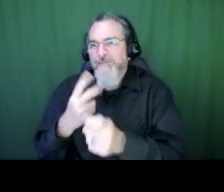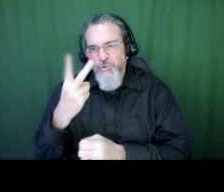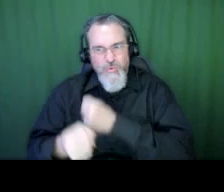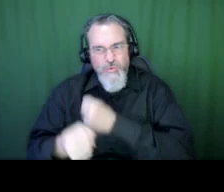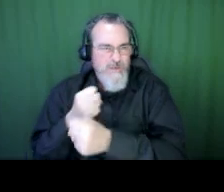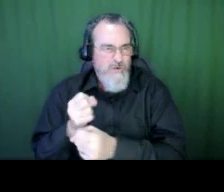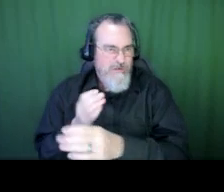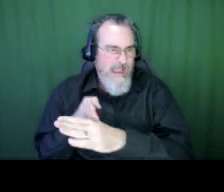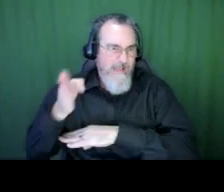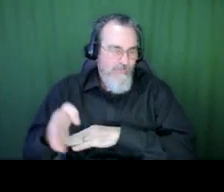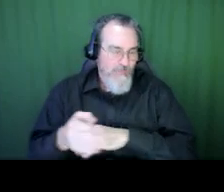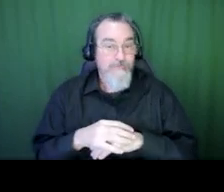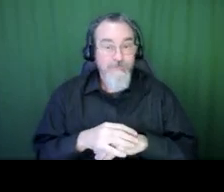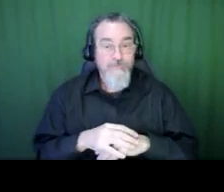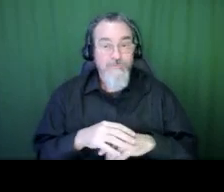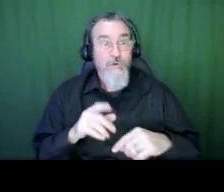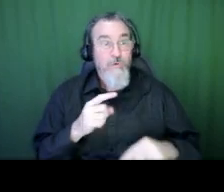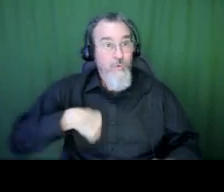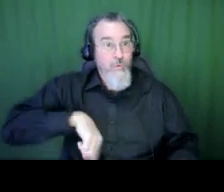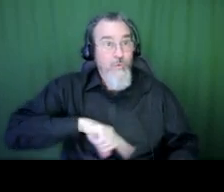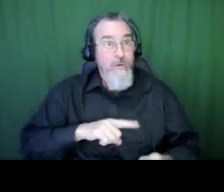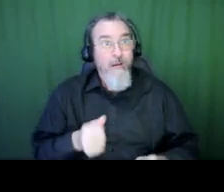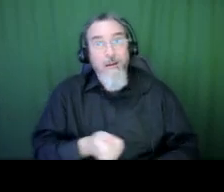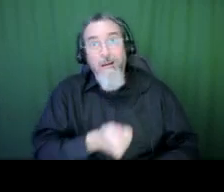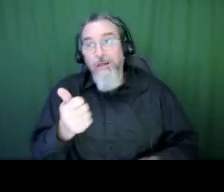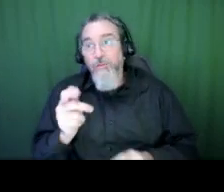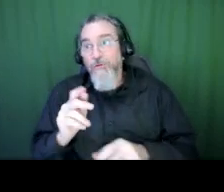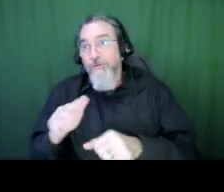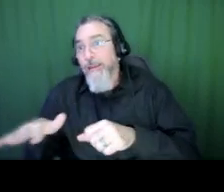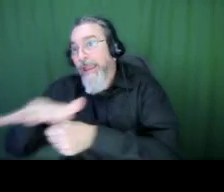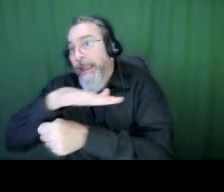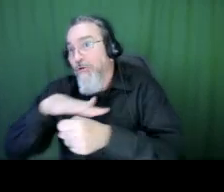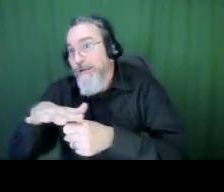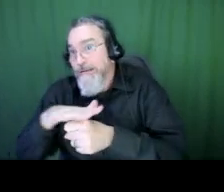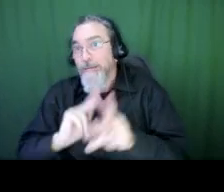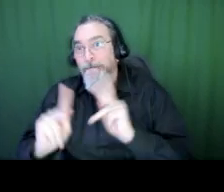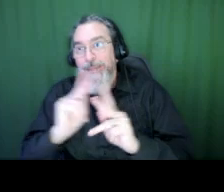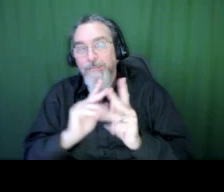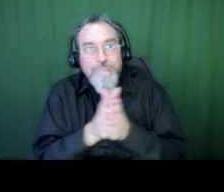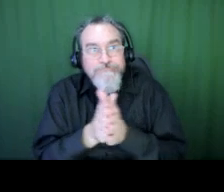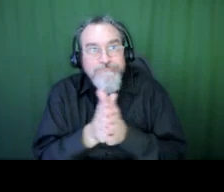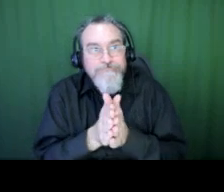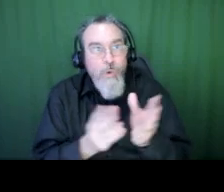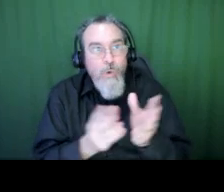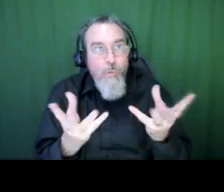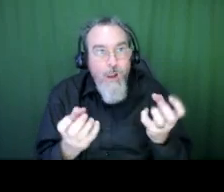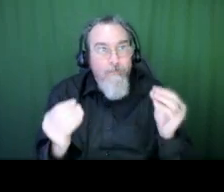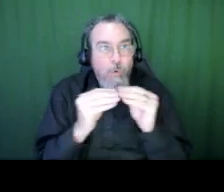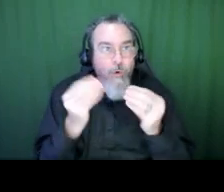coastal communities in other areas across the United States right now. Next slide, please.